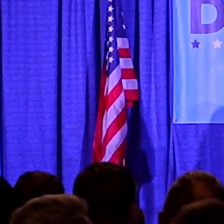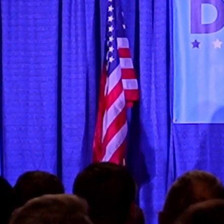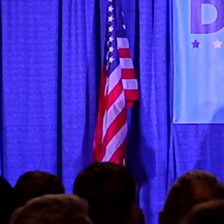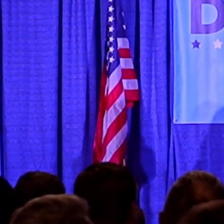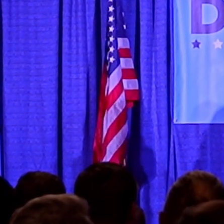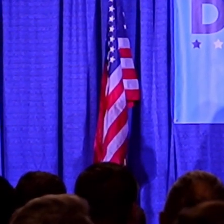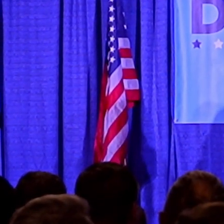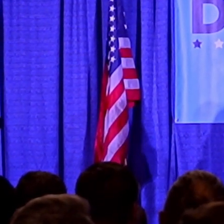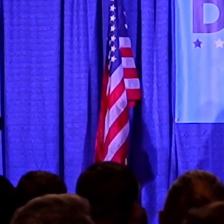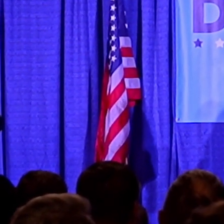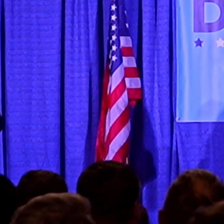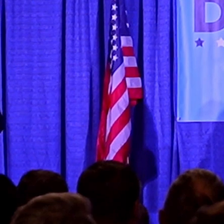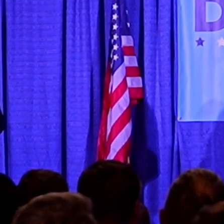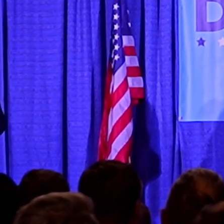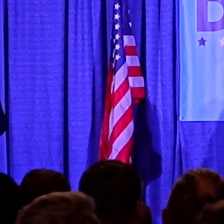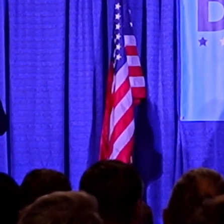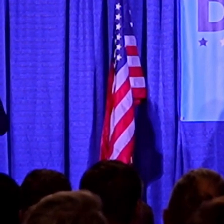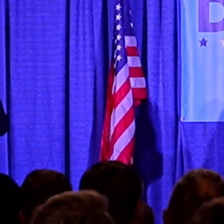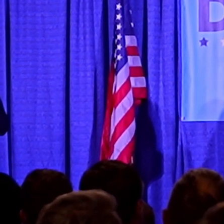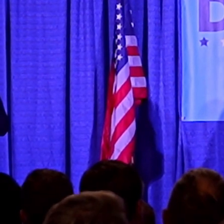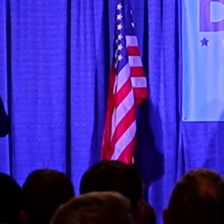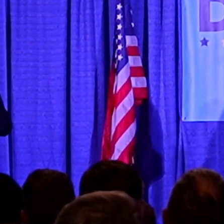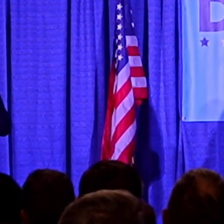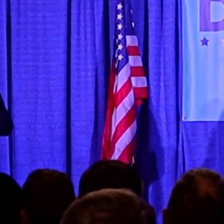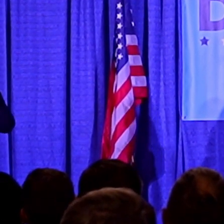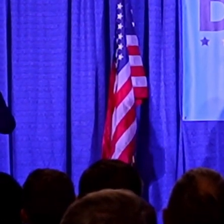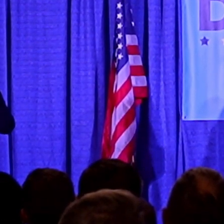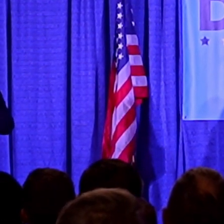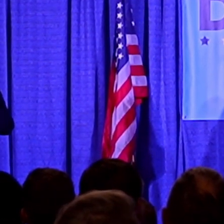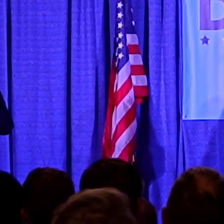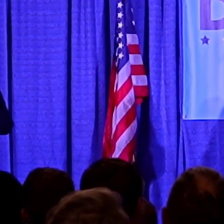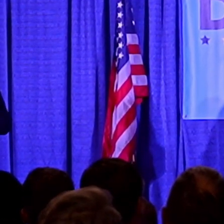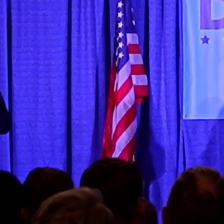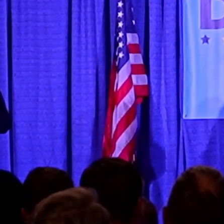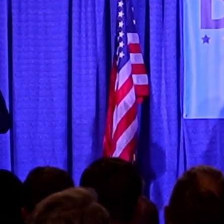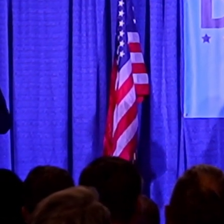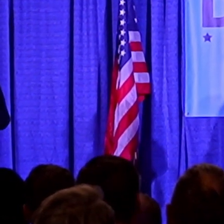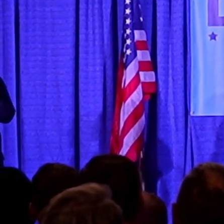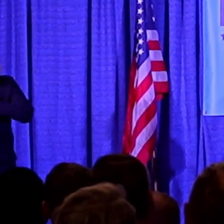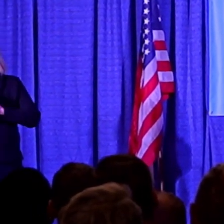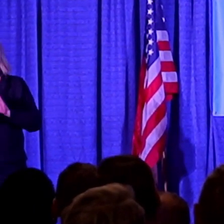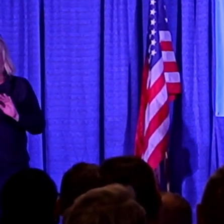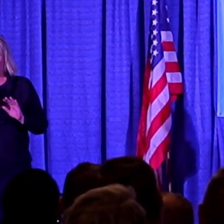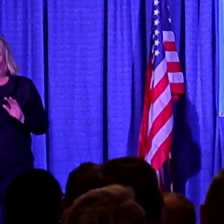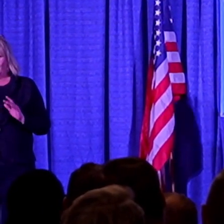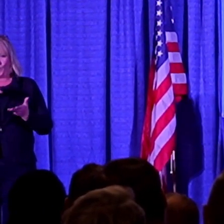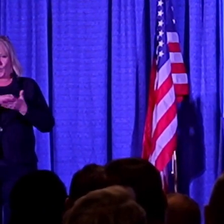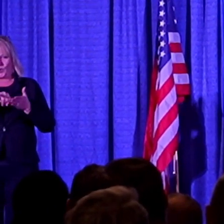for a daughter of Buffalo to be a governor of New York.